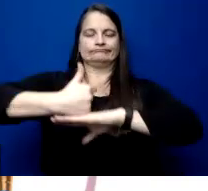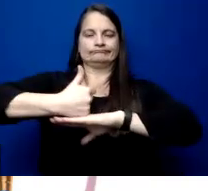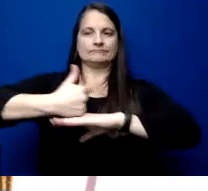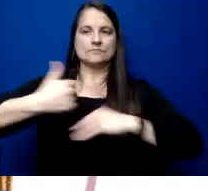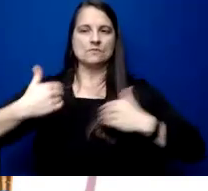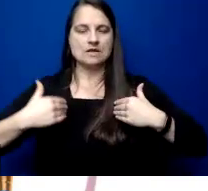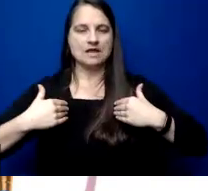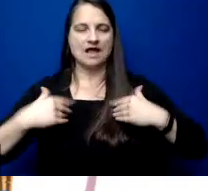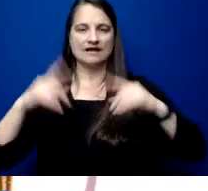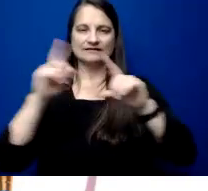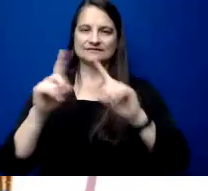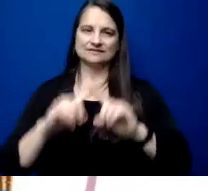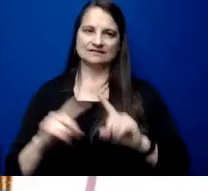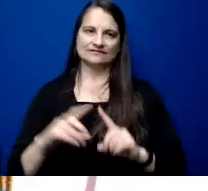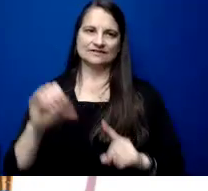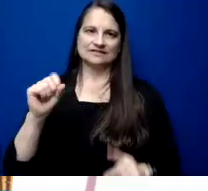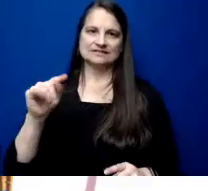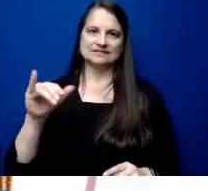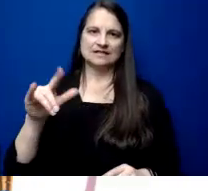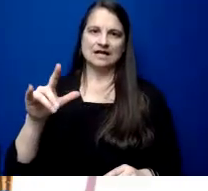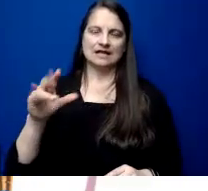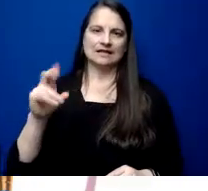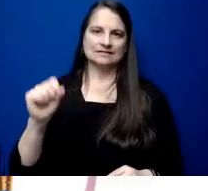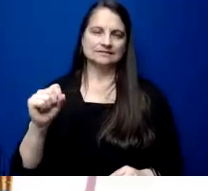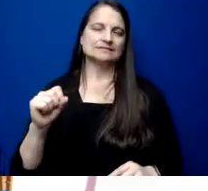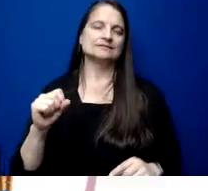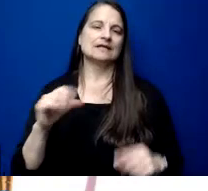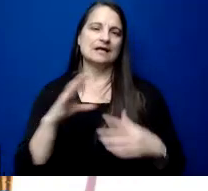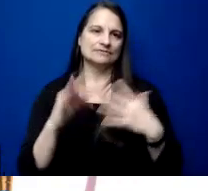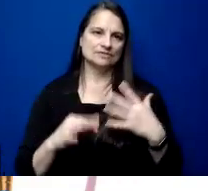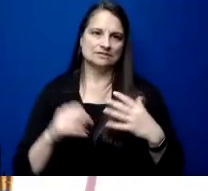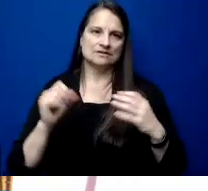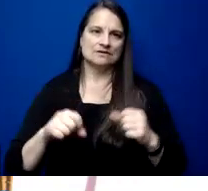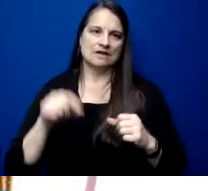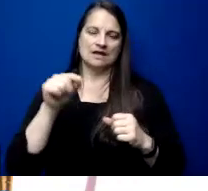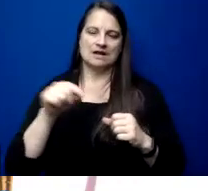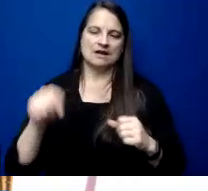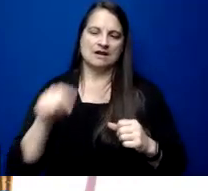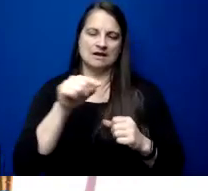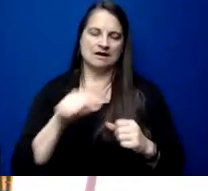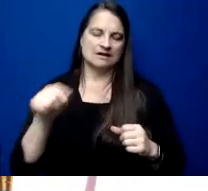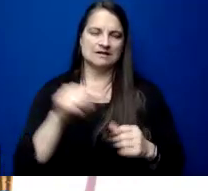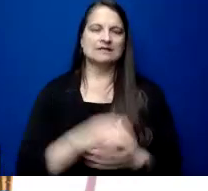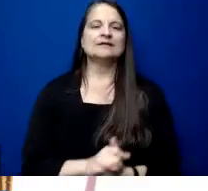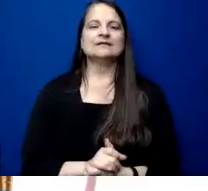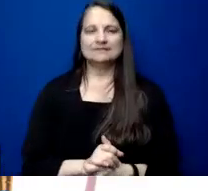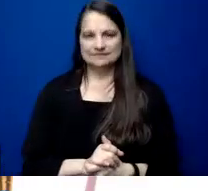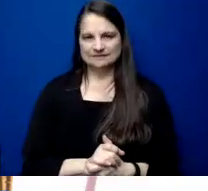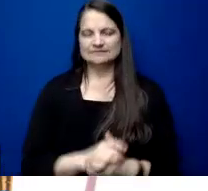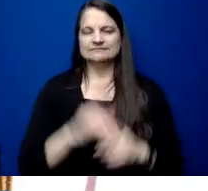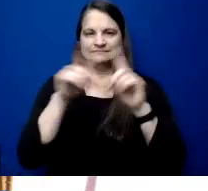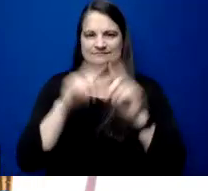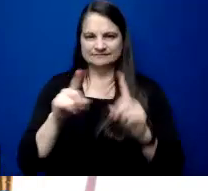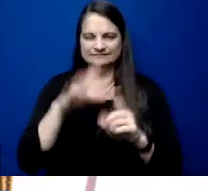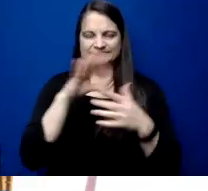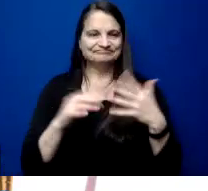of different stylus options available to make those touchscreens accessible. So there are different options that can